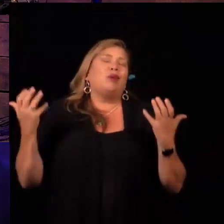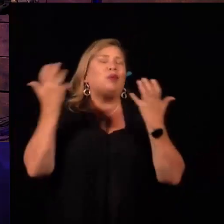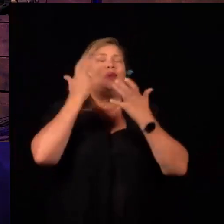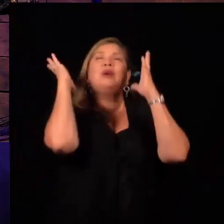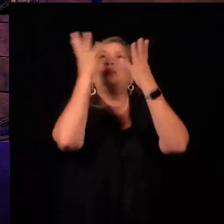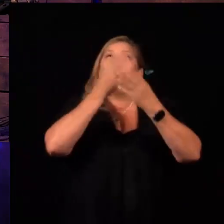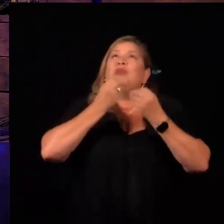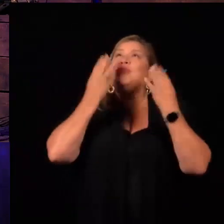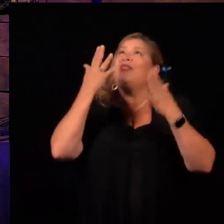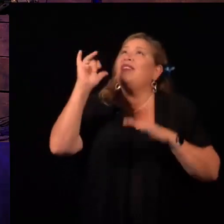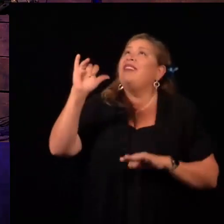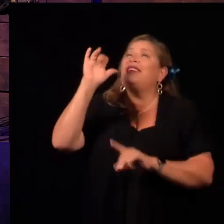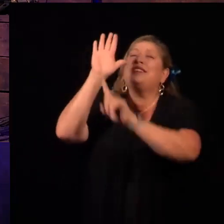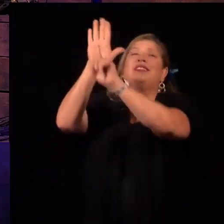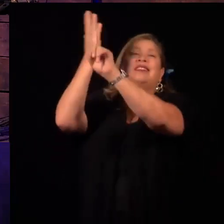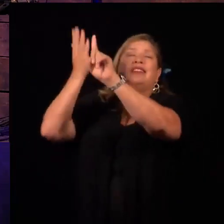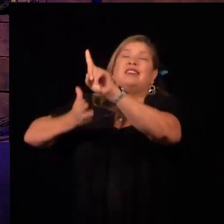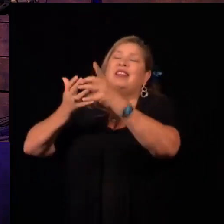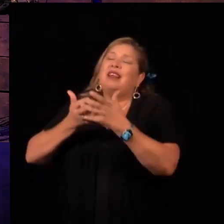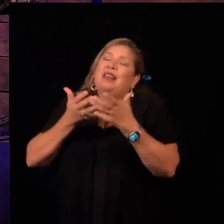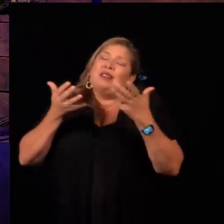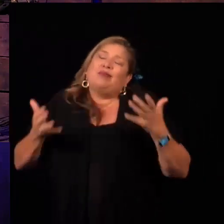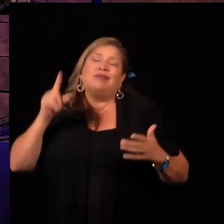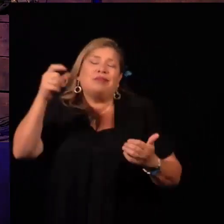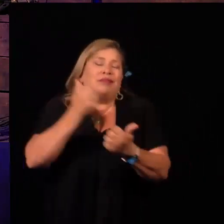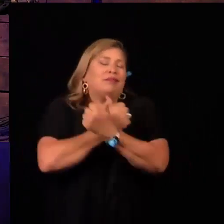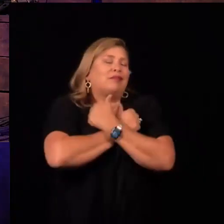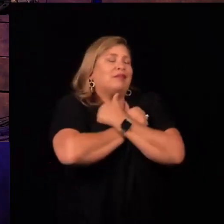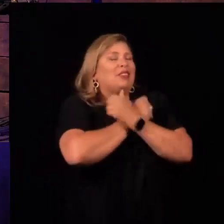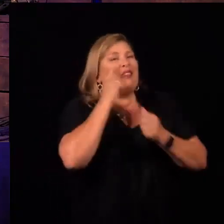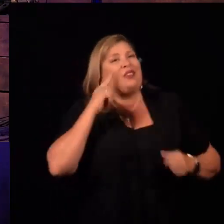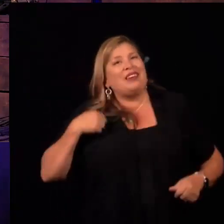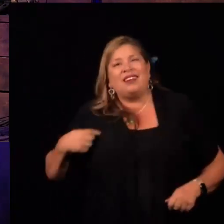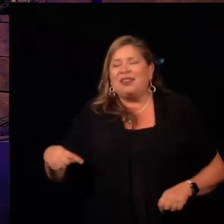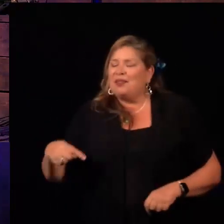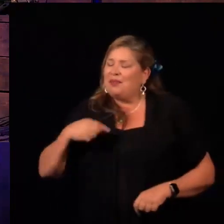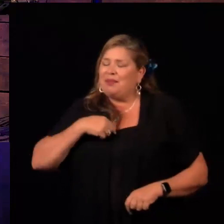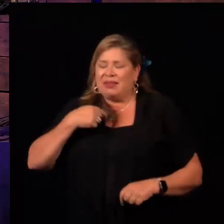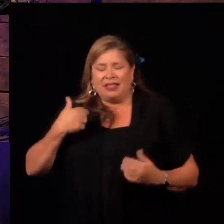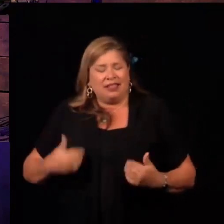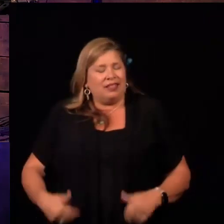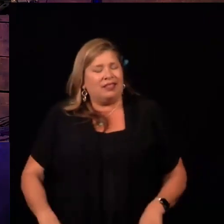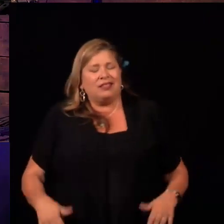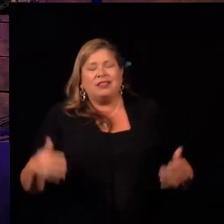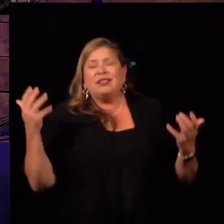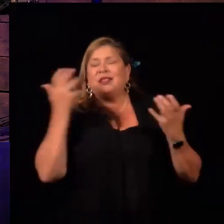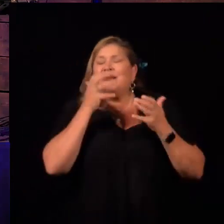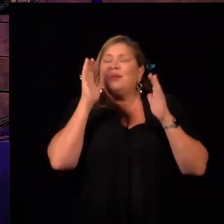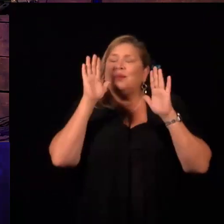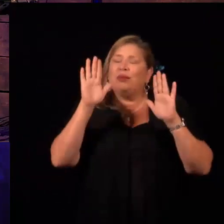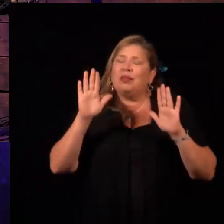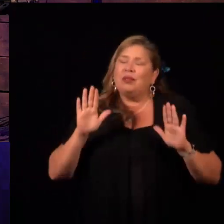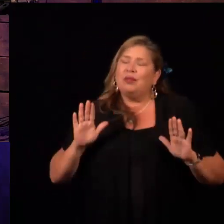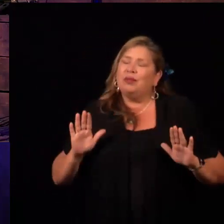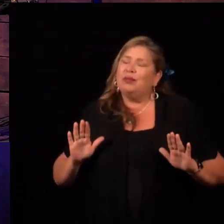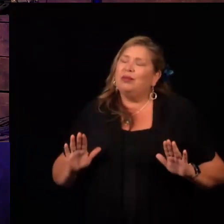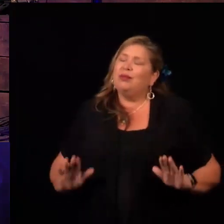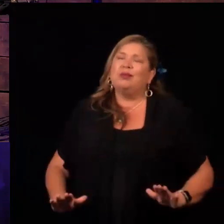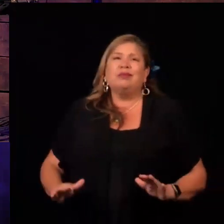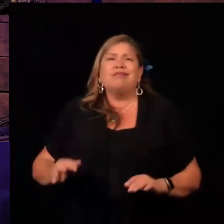how beautiful you are and how great your affections are for me. And